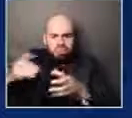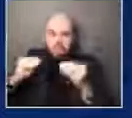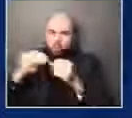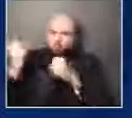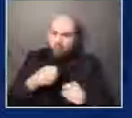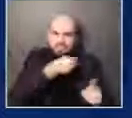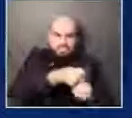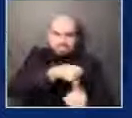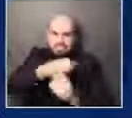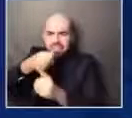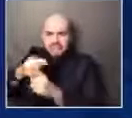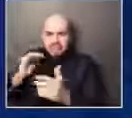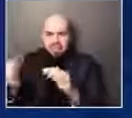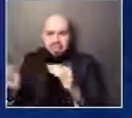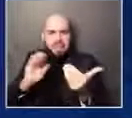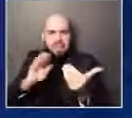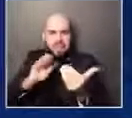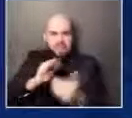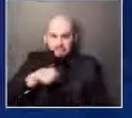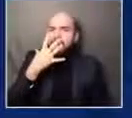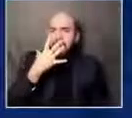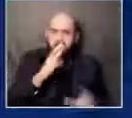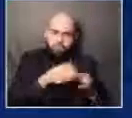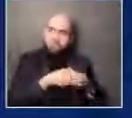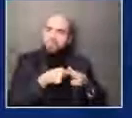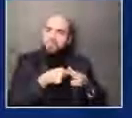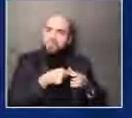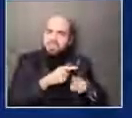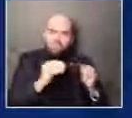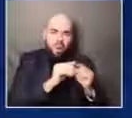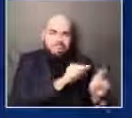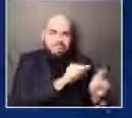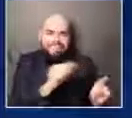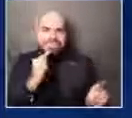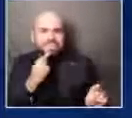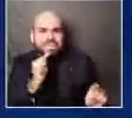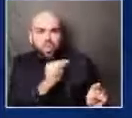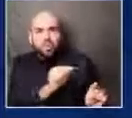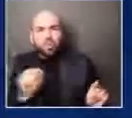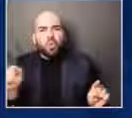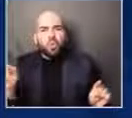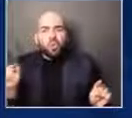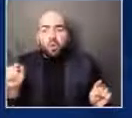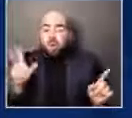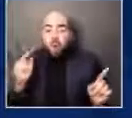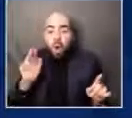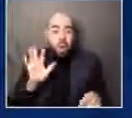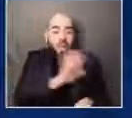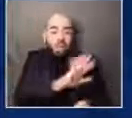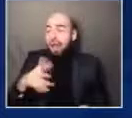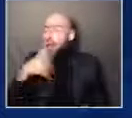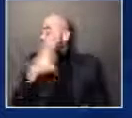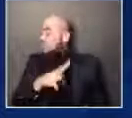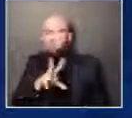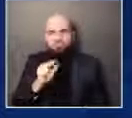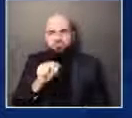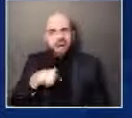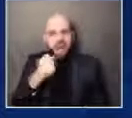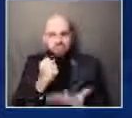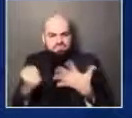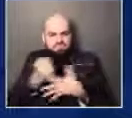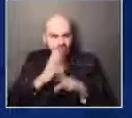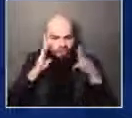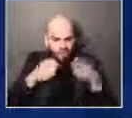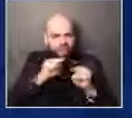of our priorities, not an afterthought. The bottom line, I will spare no effort to turn